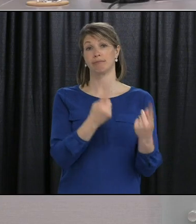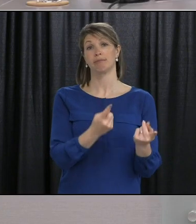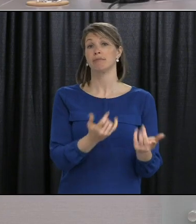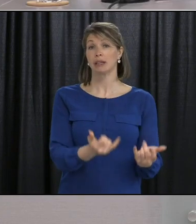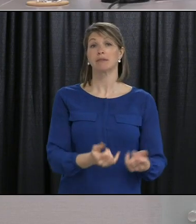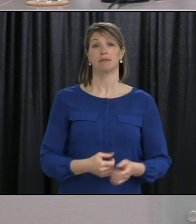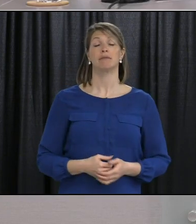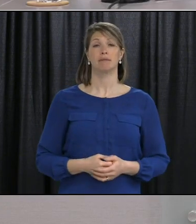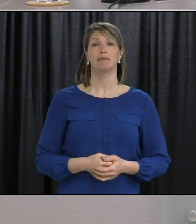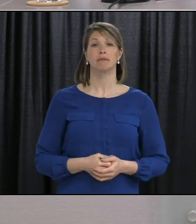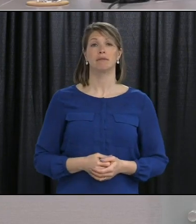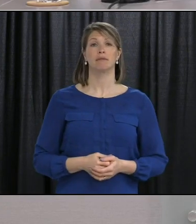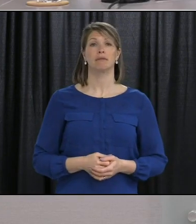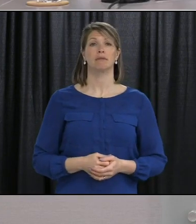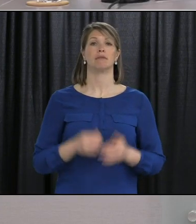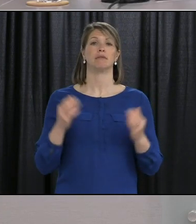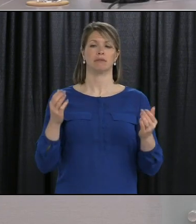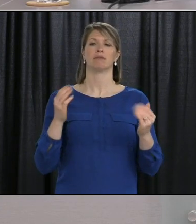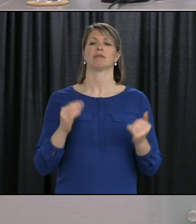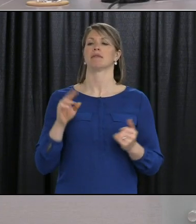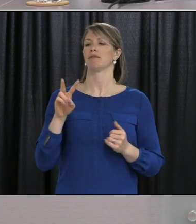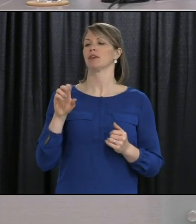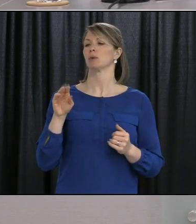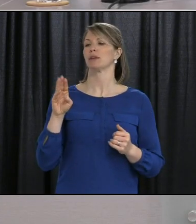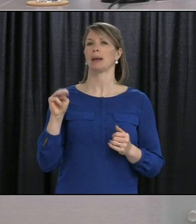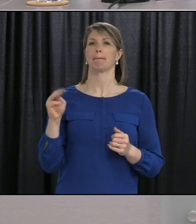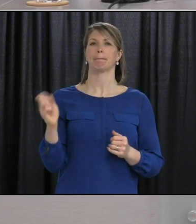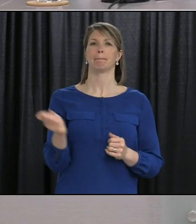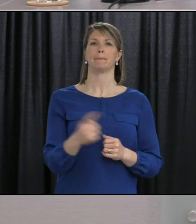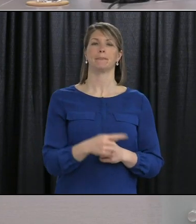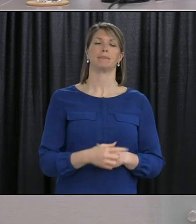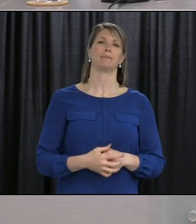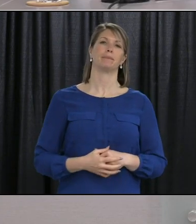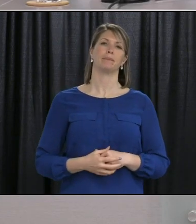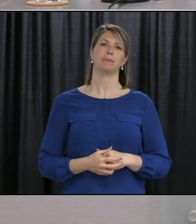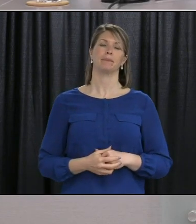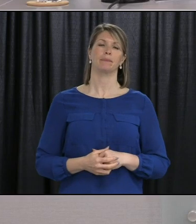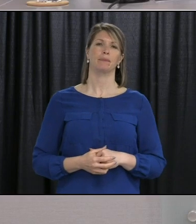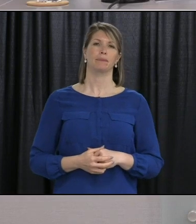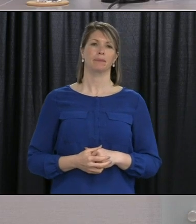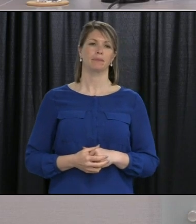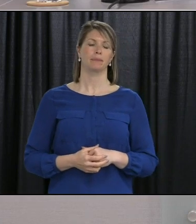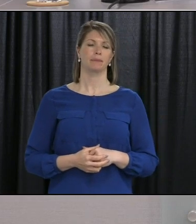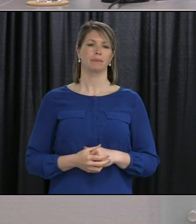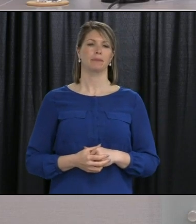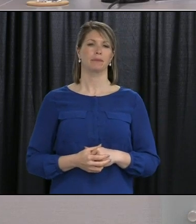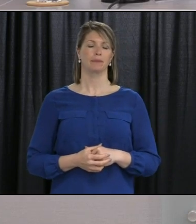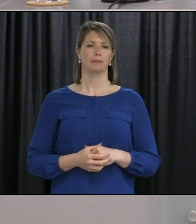The next question is from Ben Murphy of VOCM News. Please go ahead.